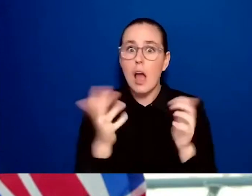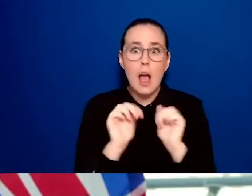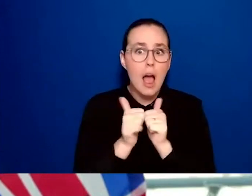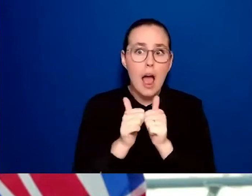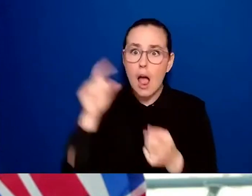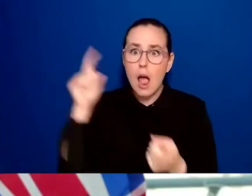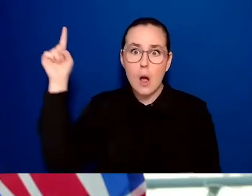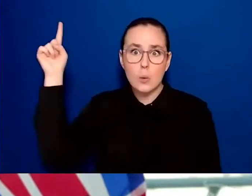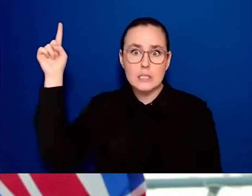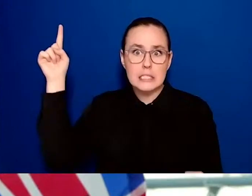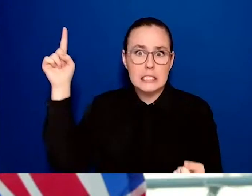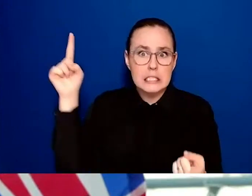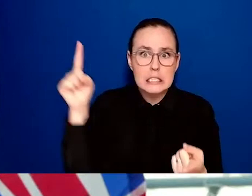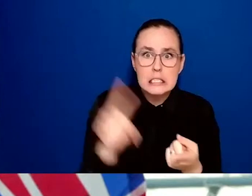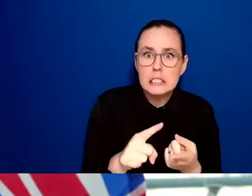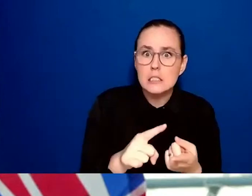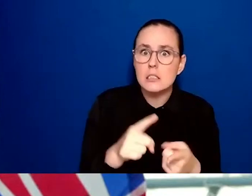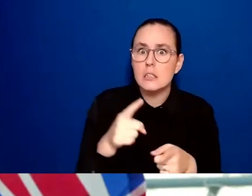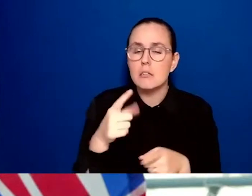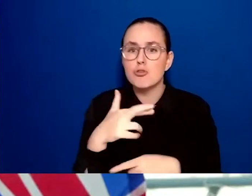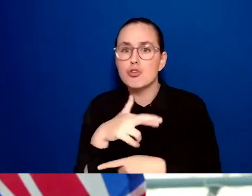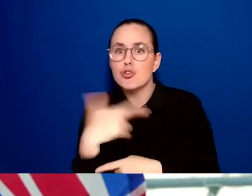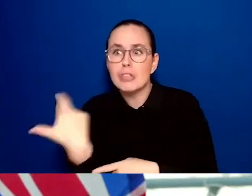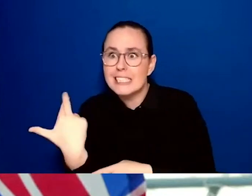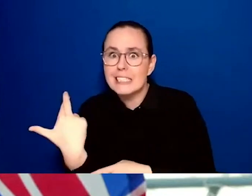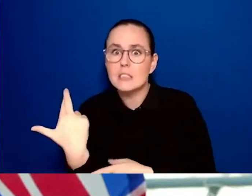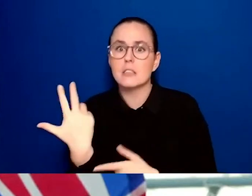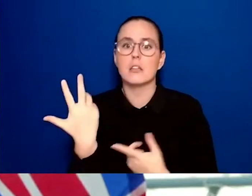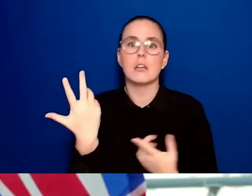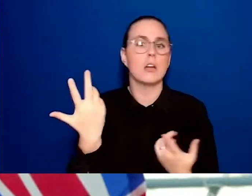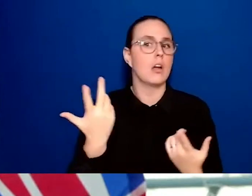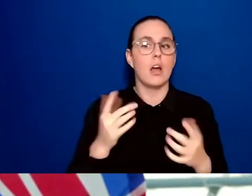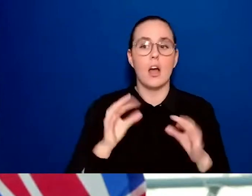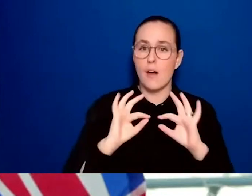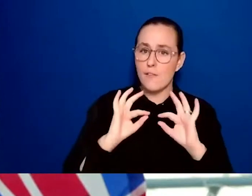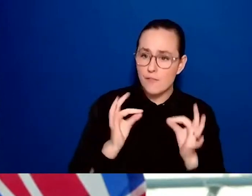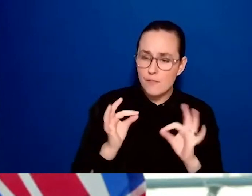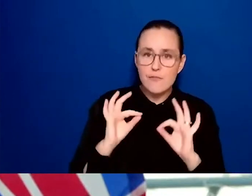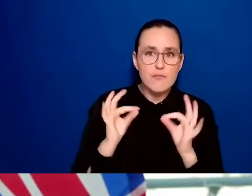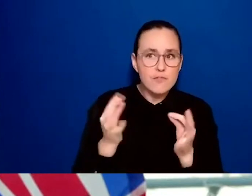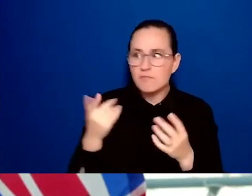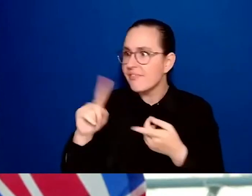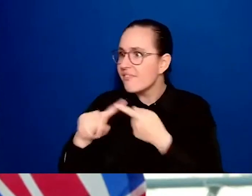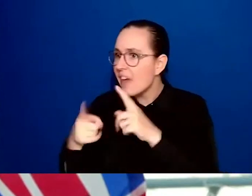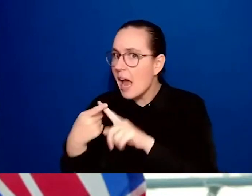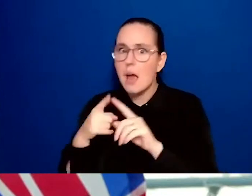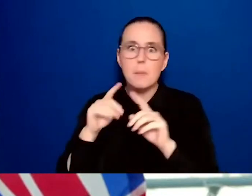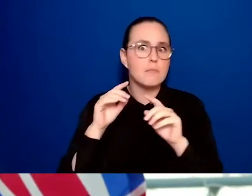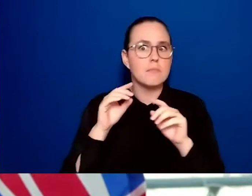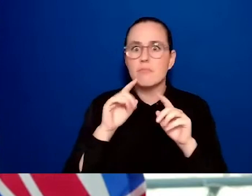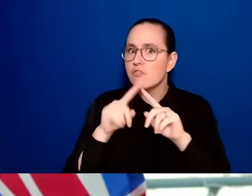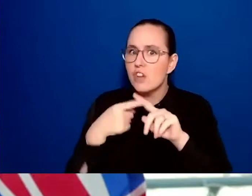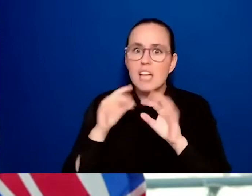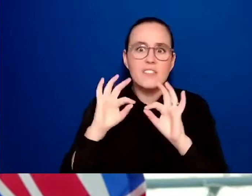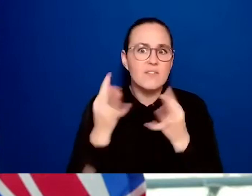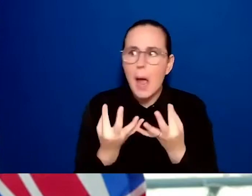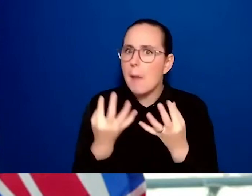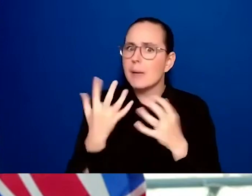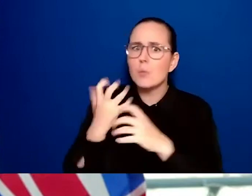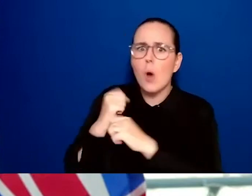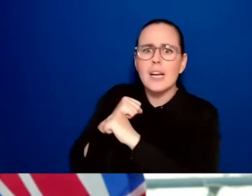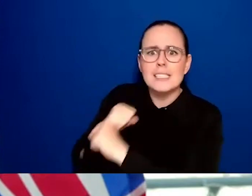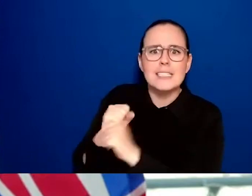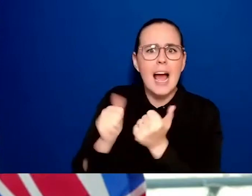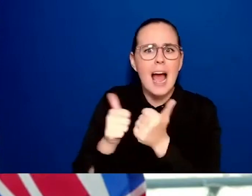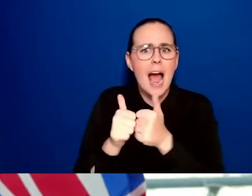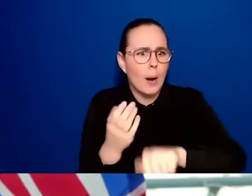as a person and to those we are closest to and to our community, and to improve the safety of everybody and get back